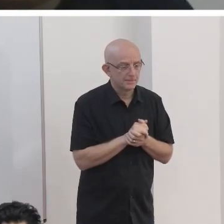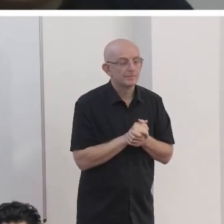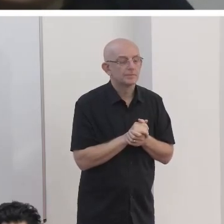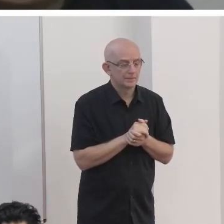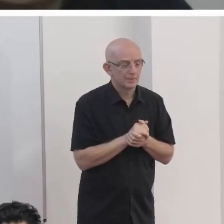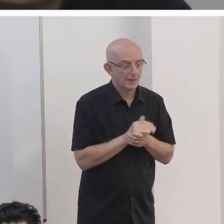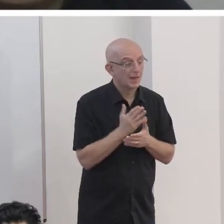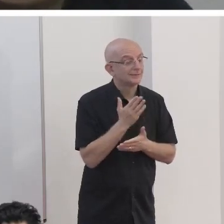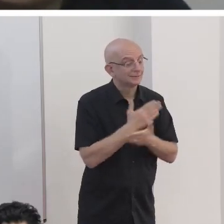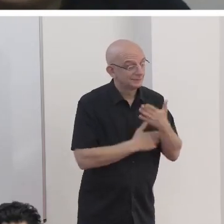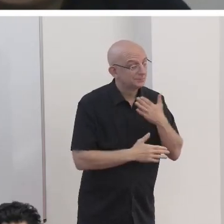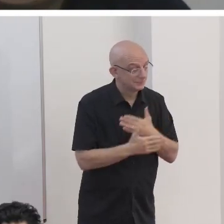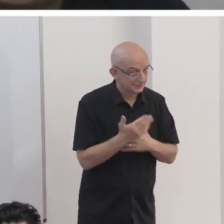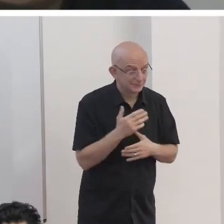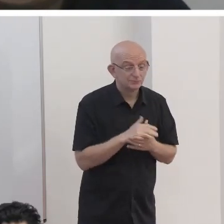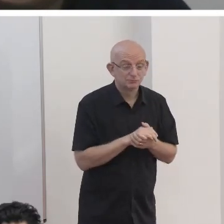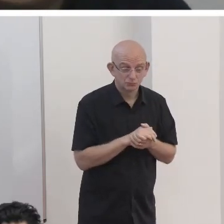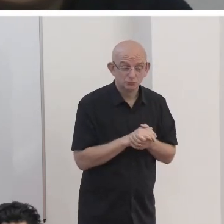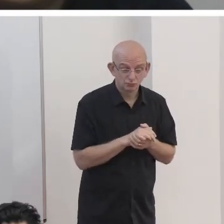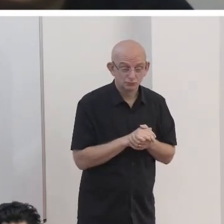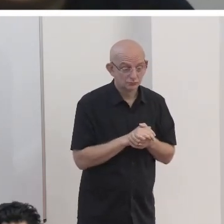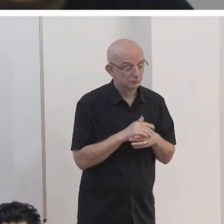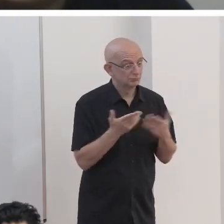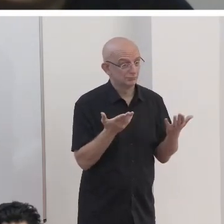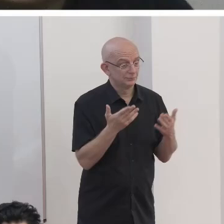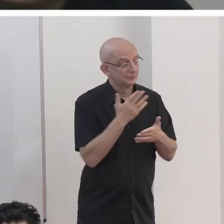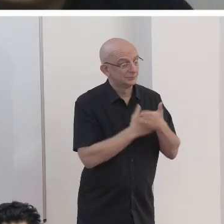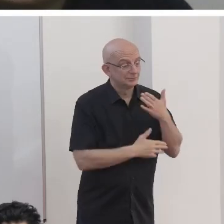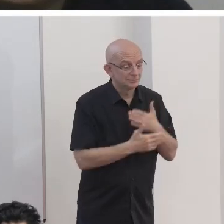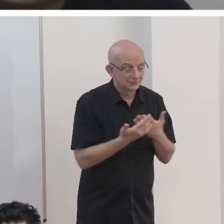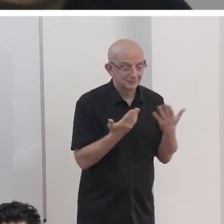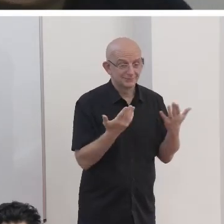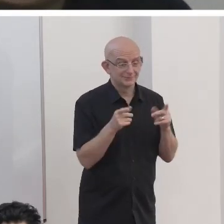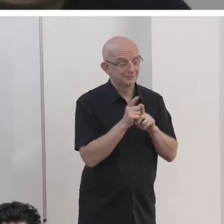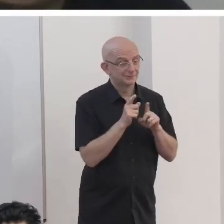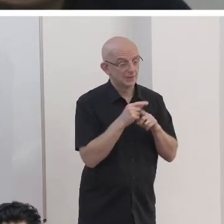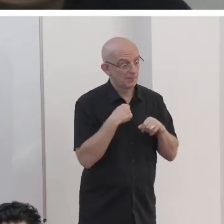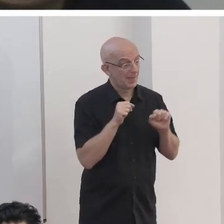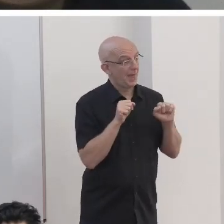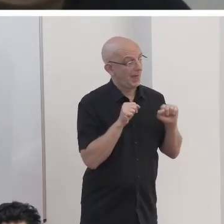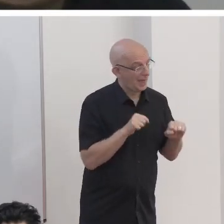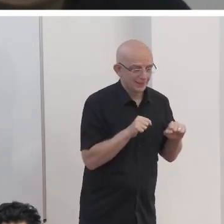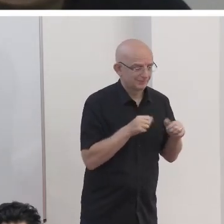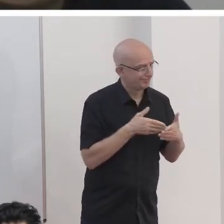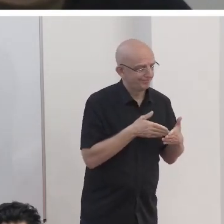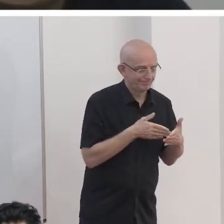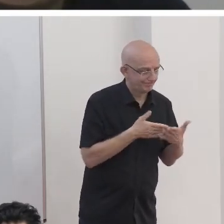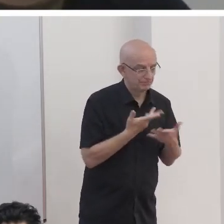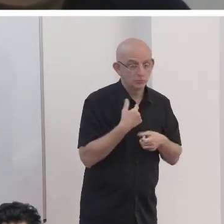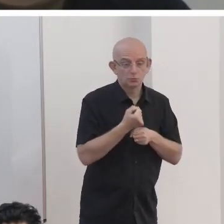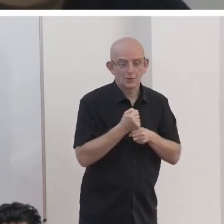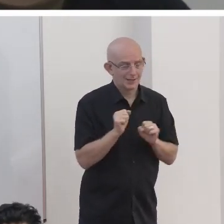eat, we can't do anything. Right? Right? Is it like that? What do you think? What is